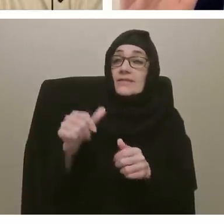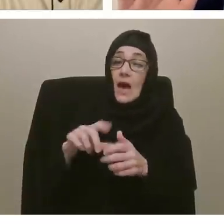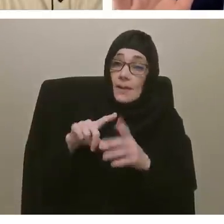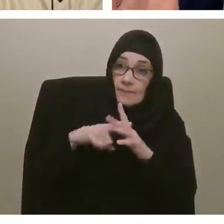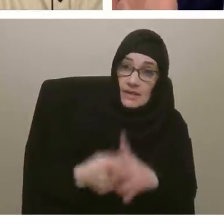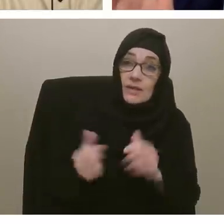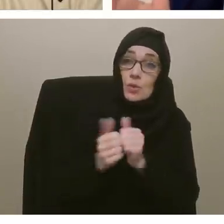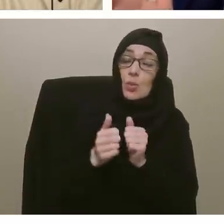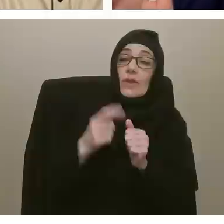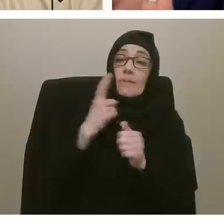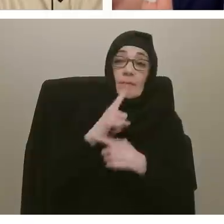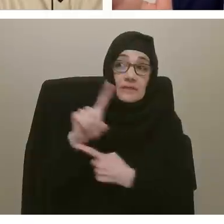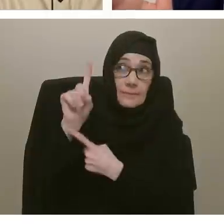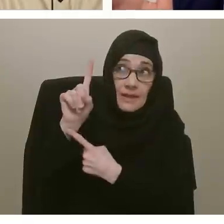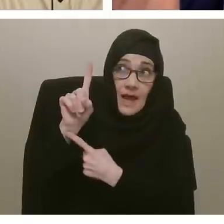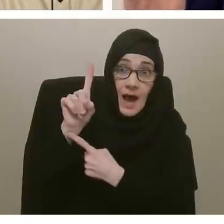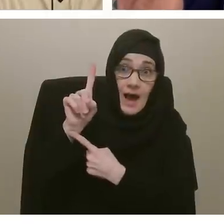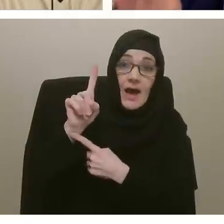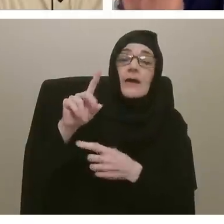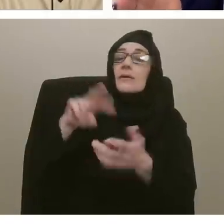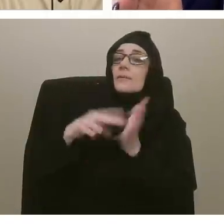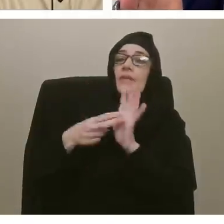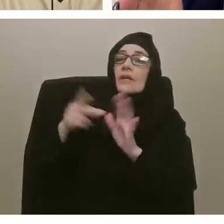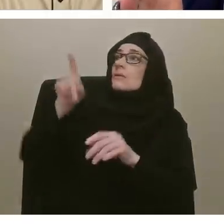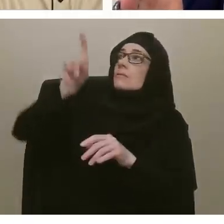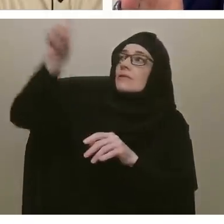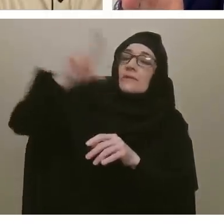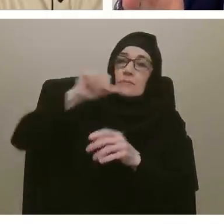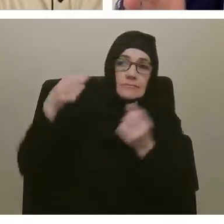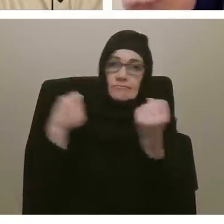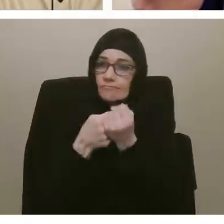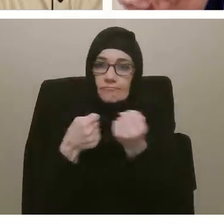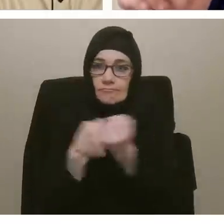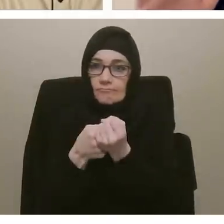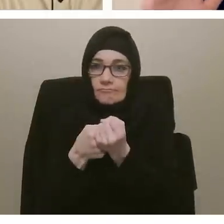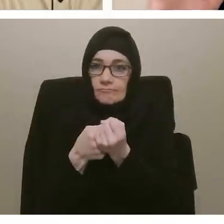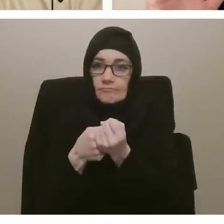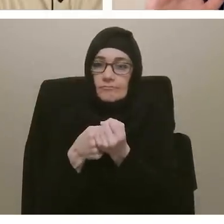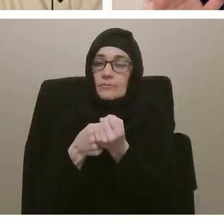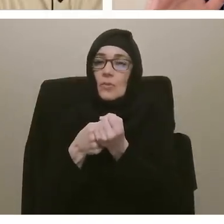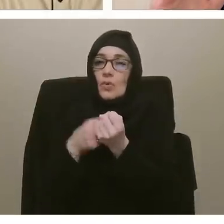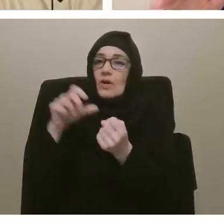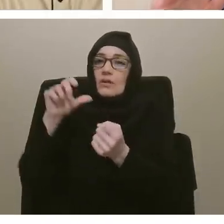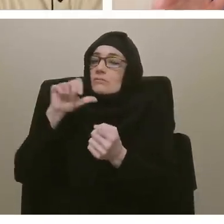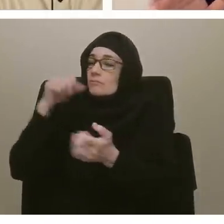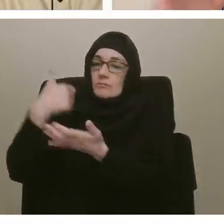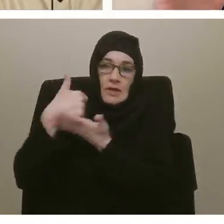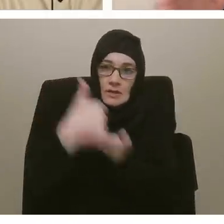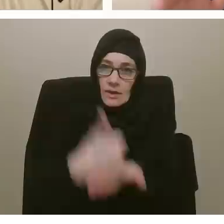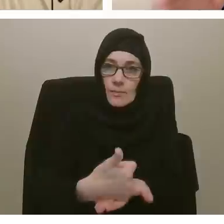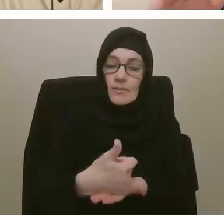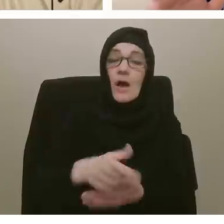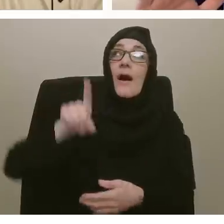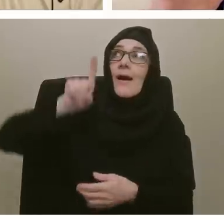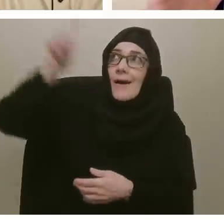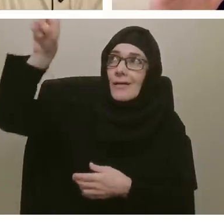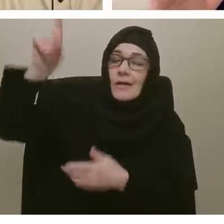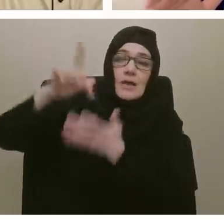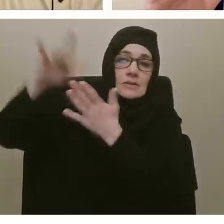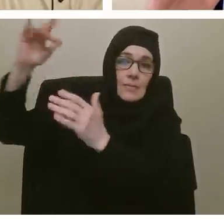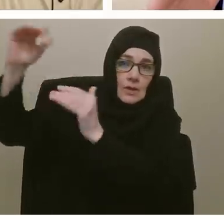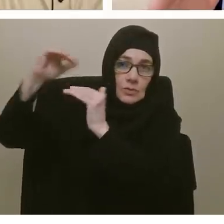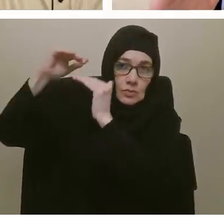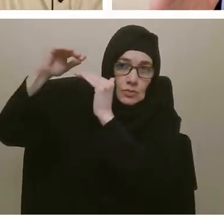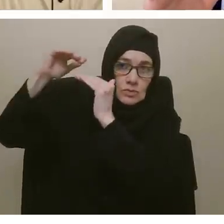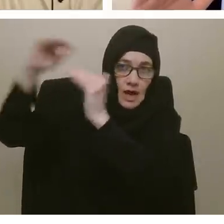from the aid of Allah, from the support of Allah, from the tawfiq of Allah. Allah subhanahu wa ta'ala is the one who teaches us. He shows